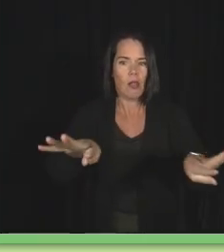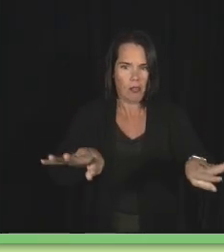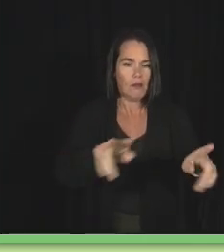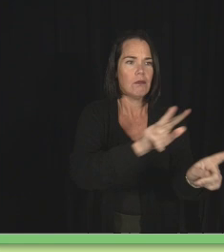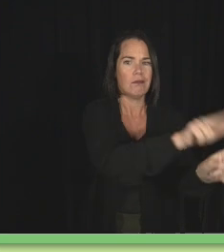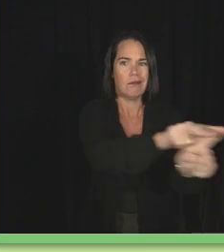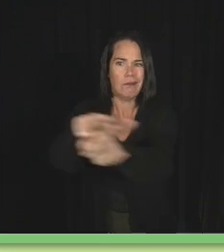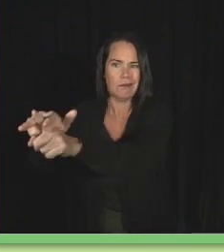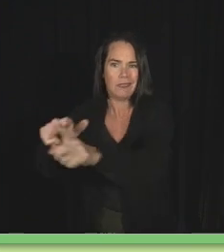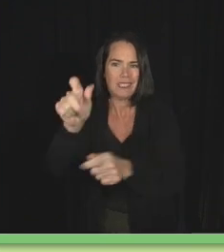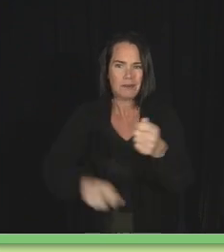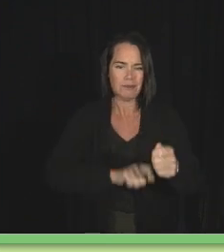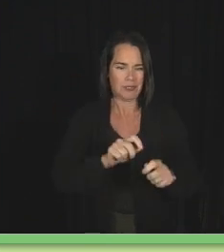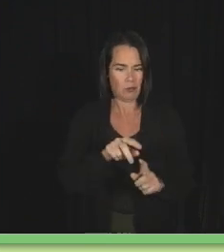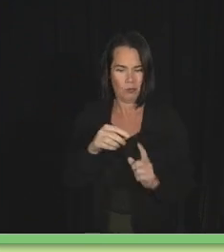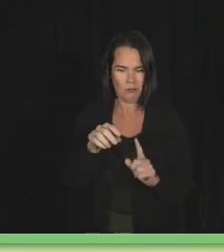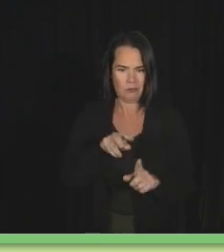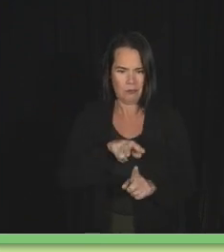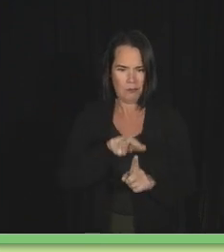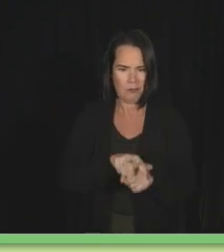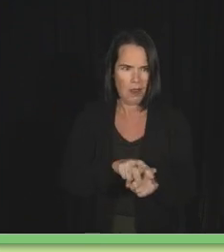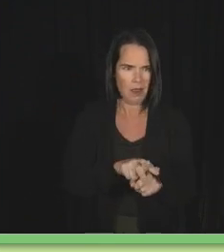specific container that requested the data.